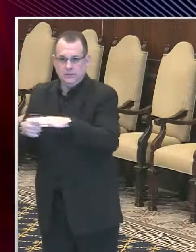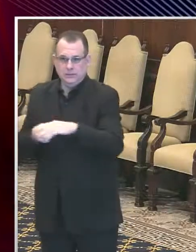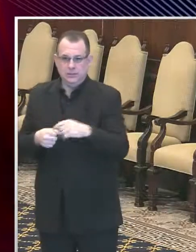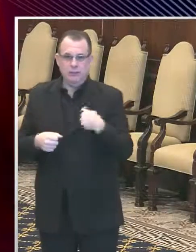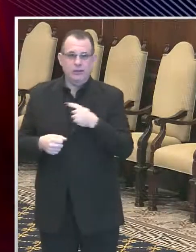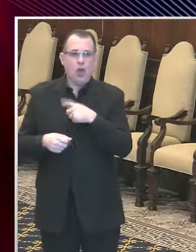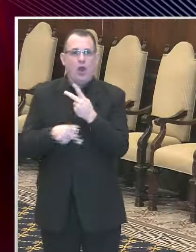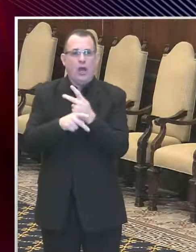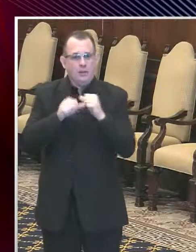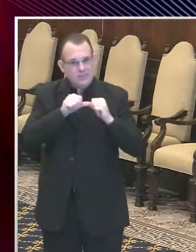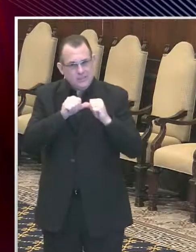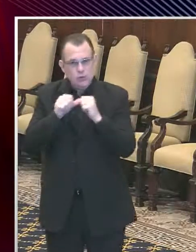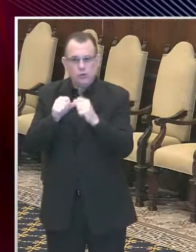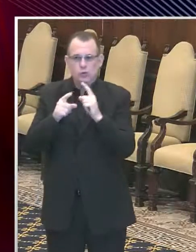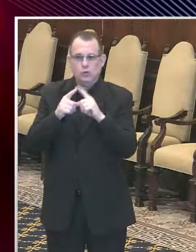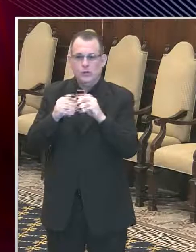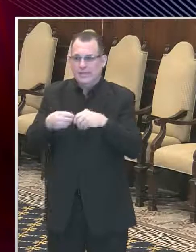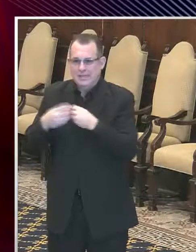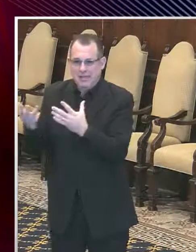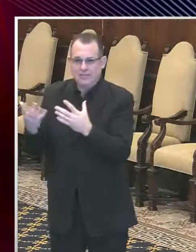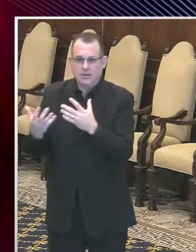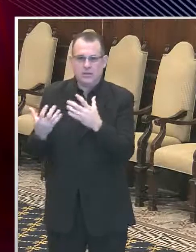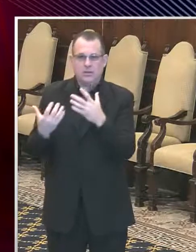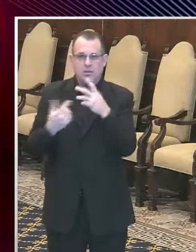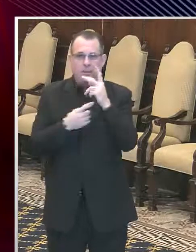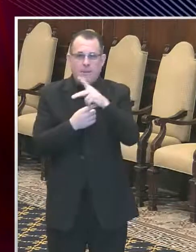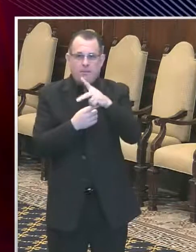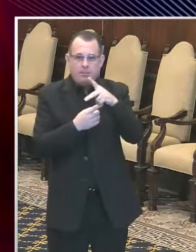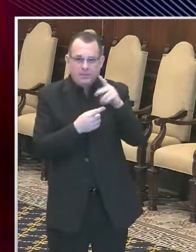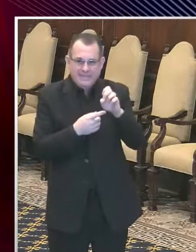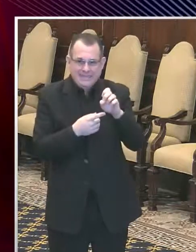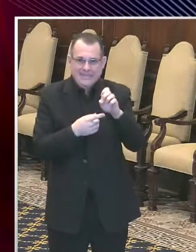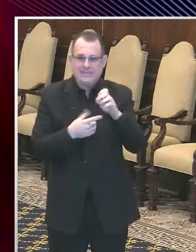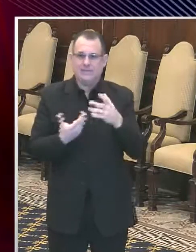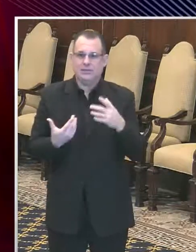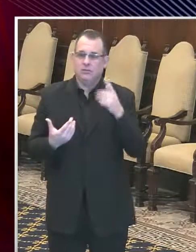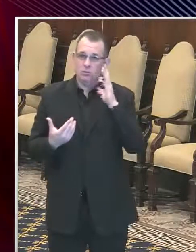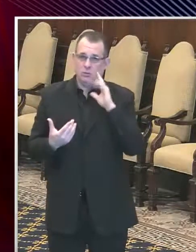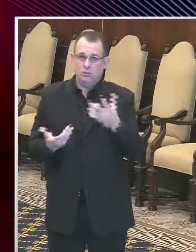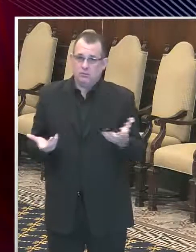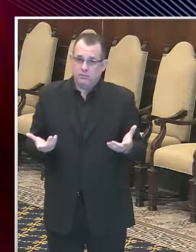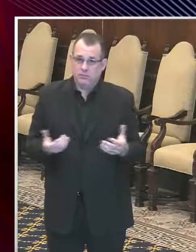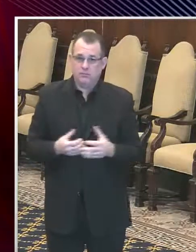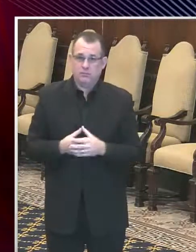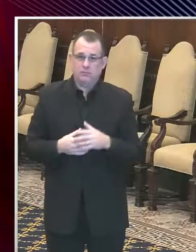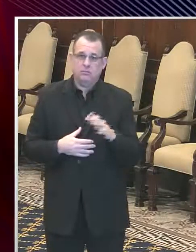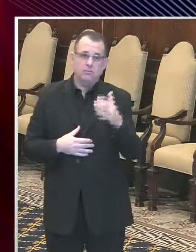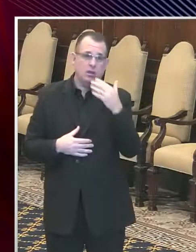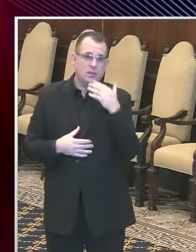continue to deliver PPE specifically to nursing homes and try to protect them. Thank you.